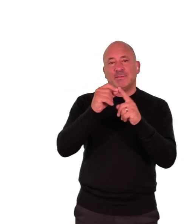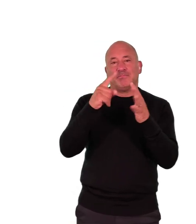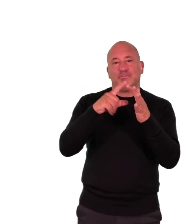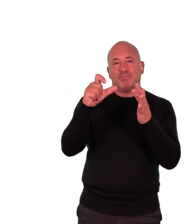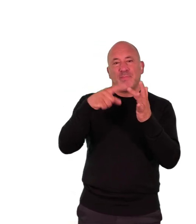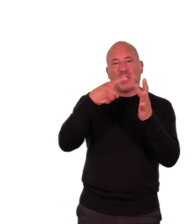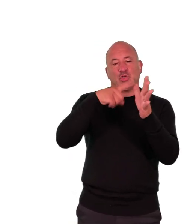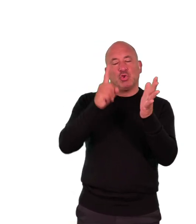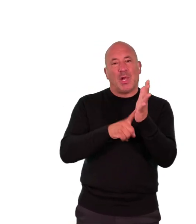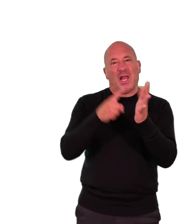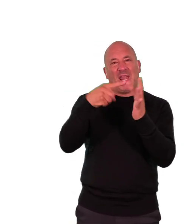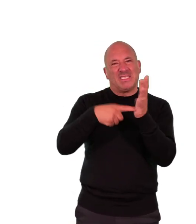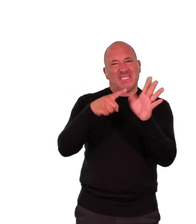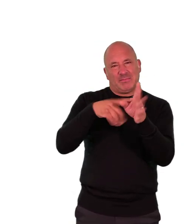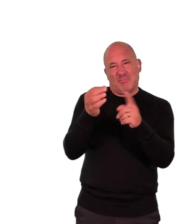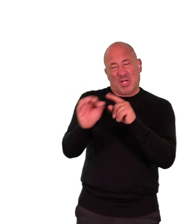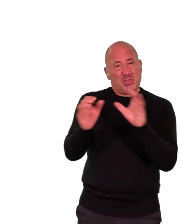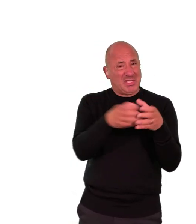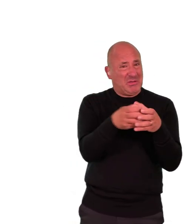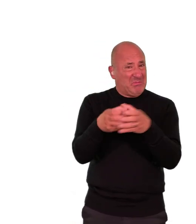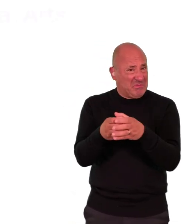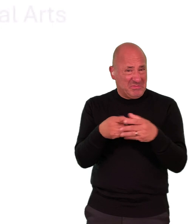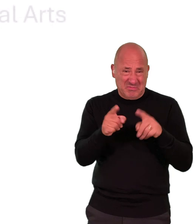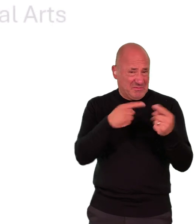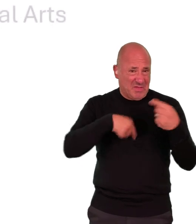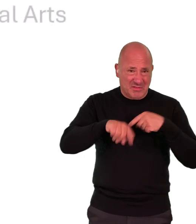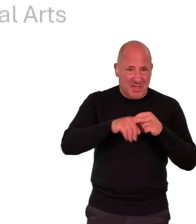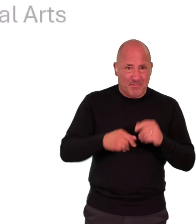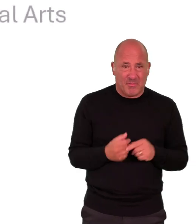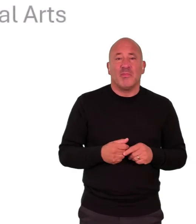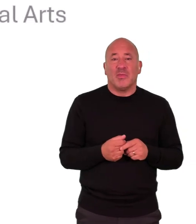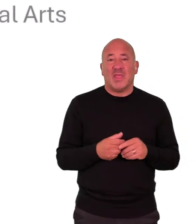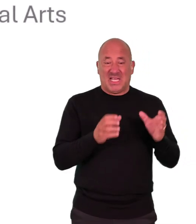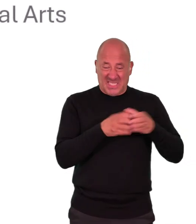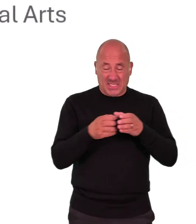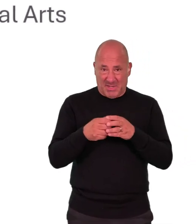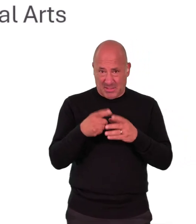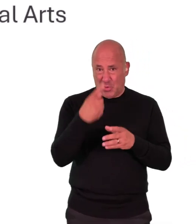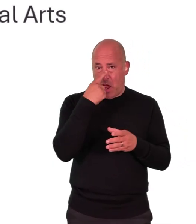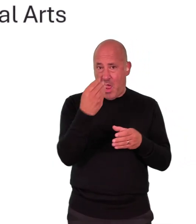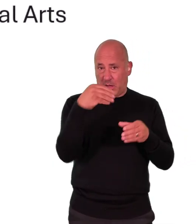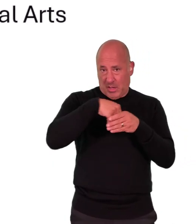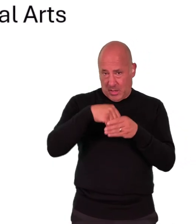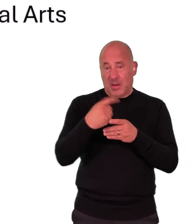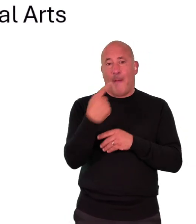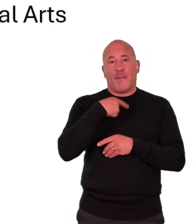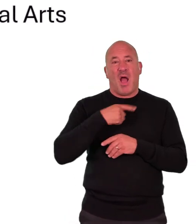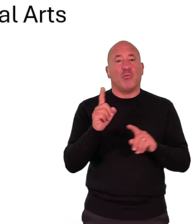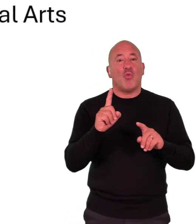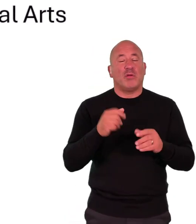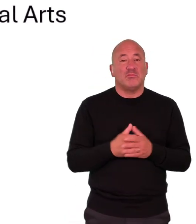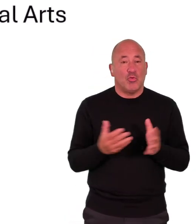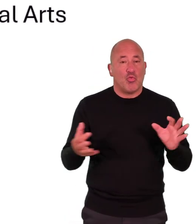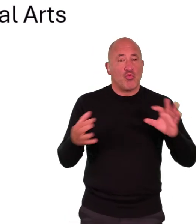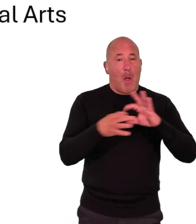festivals, dance, digital arts, libraries,